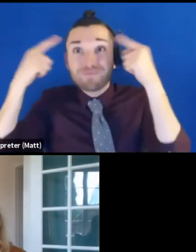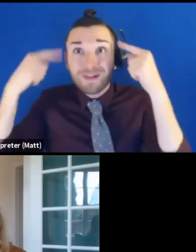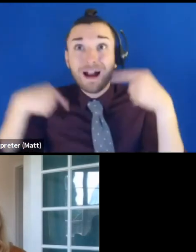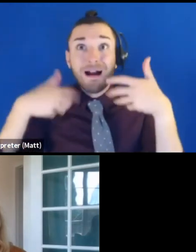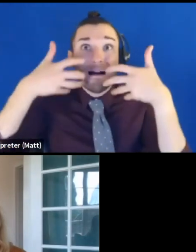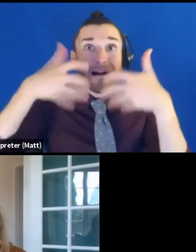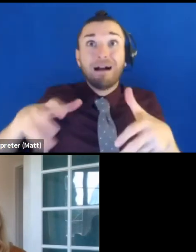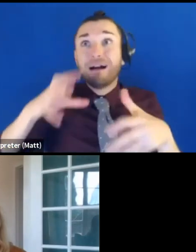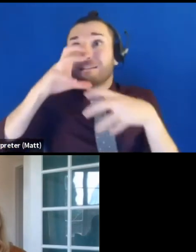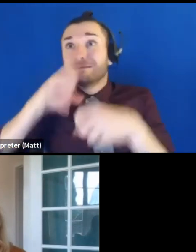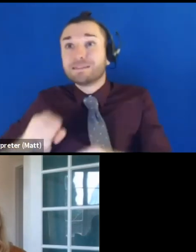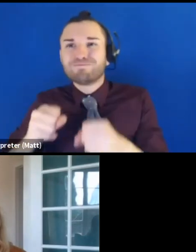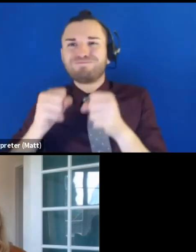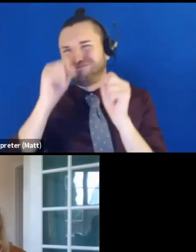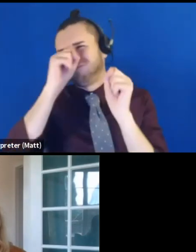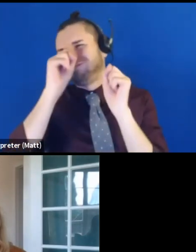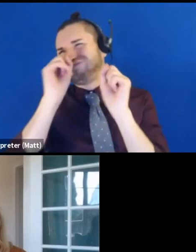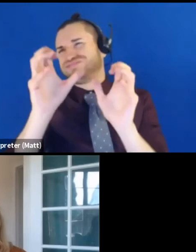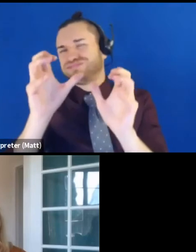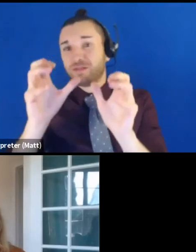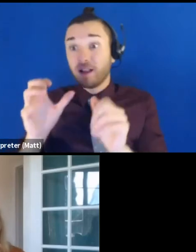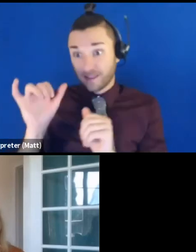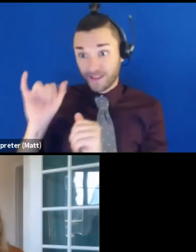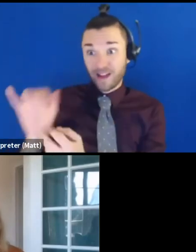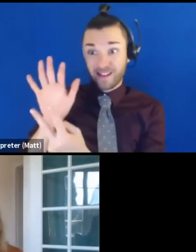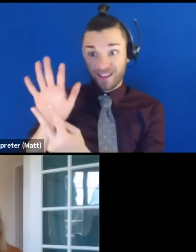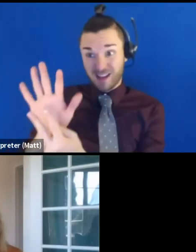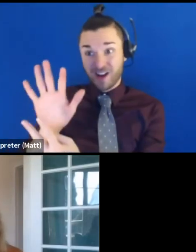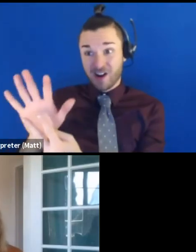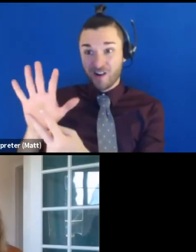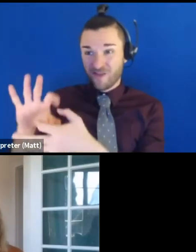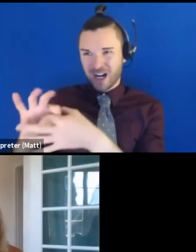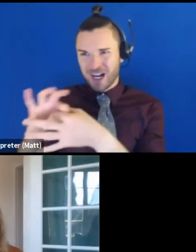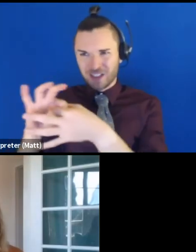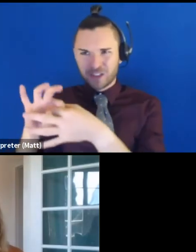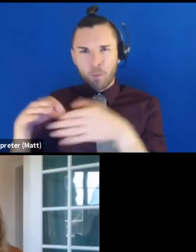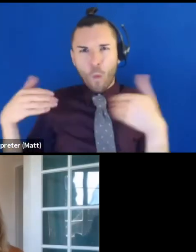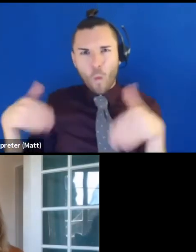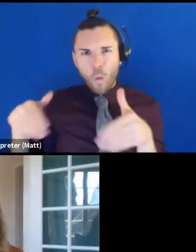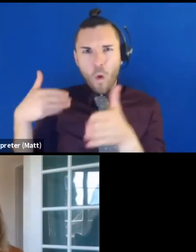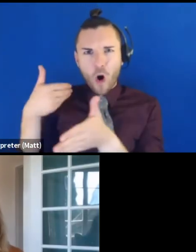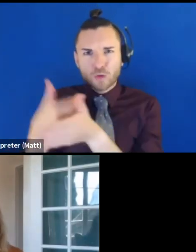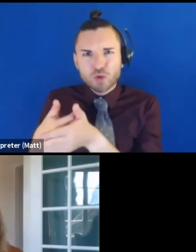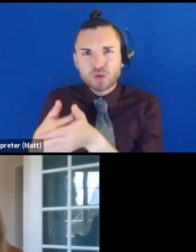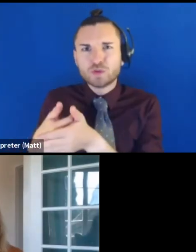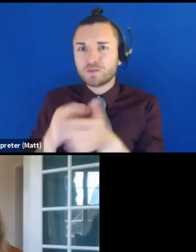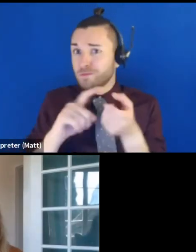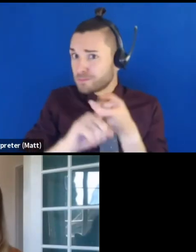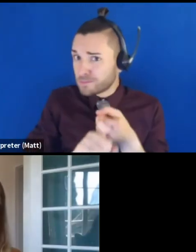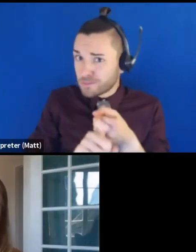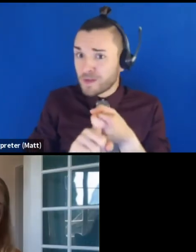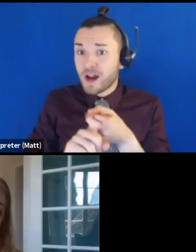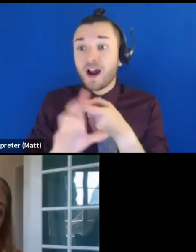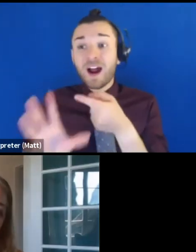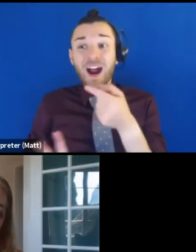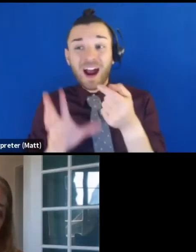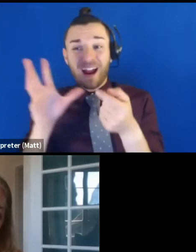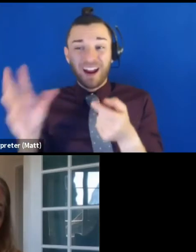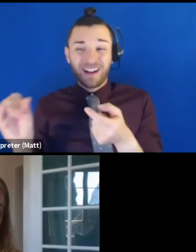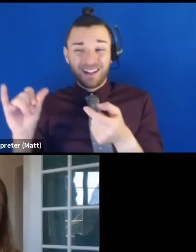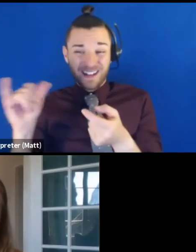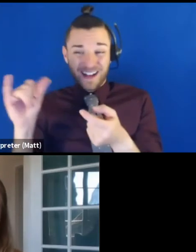fact, their whole relationship is this complicated, close relationship that's both a friendship and also an unrequited love